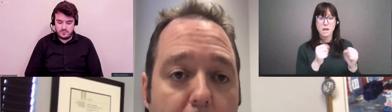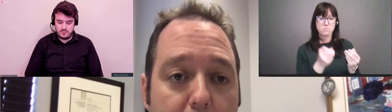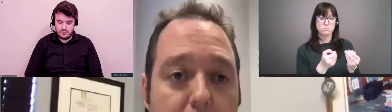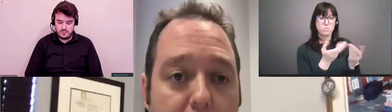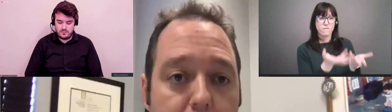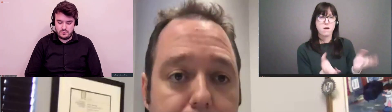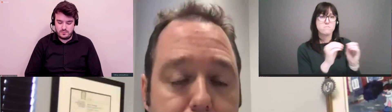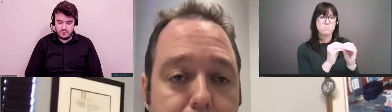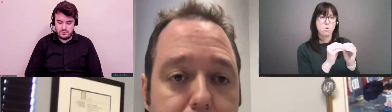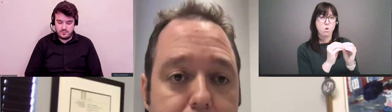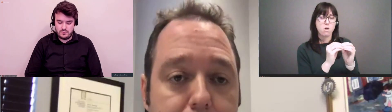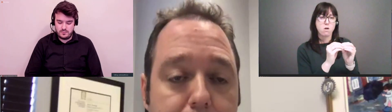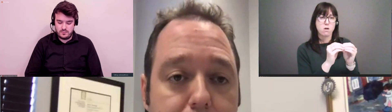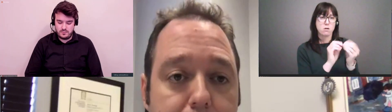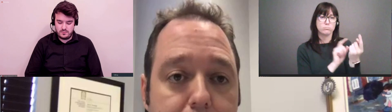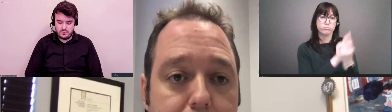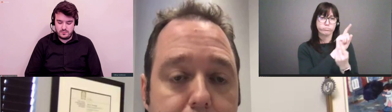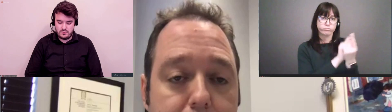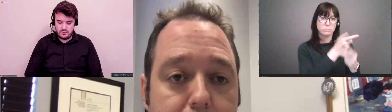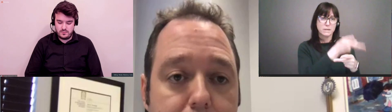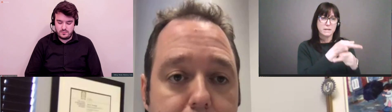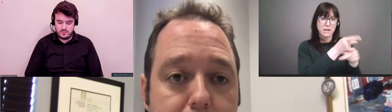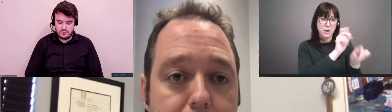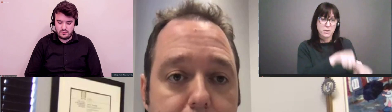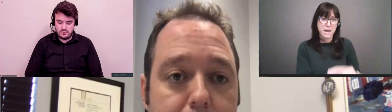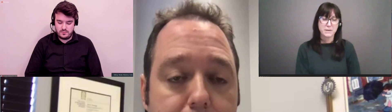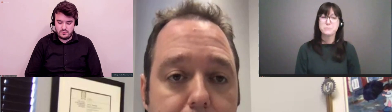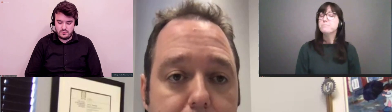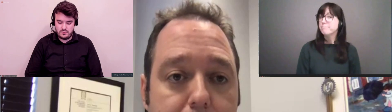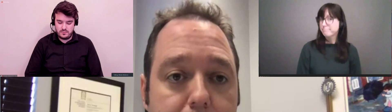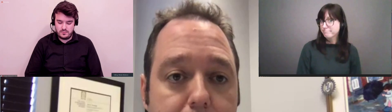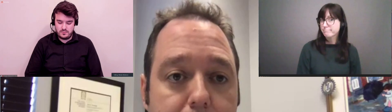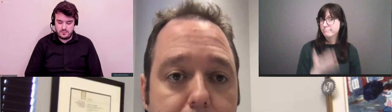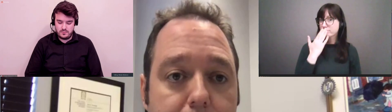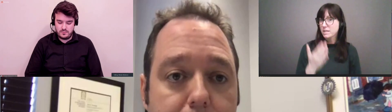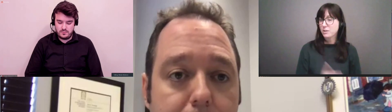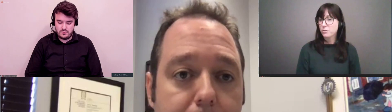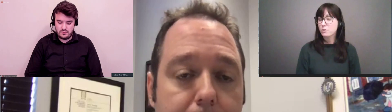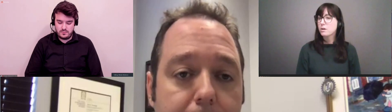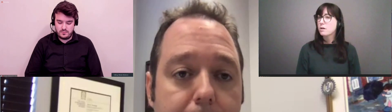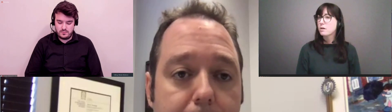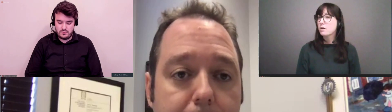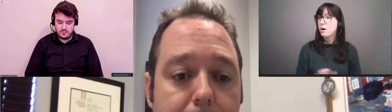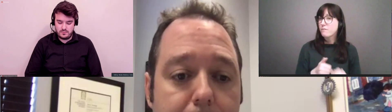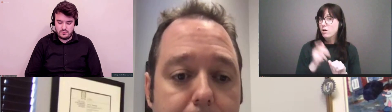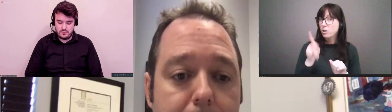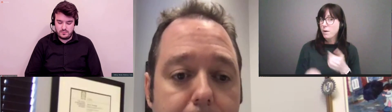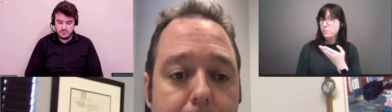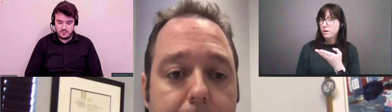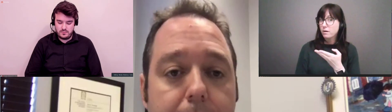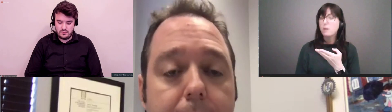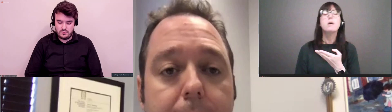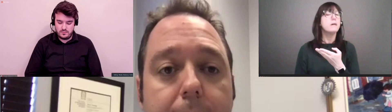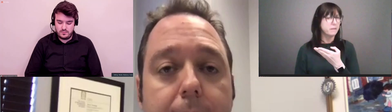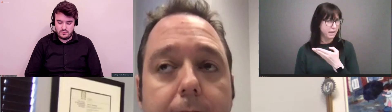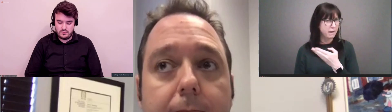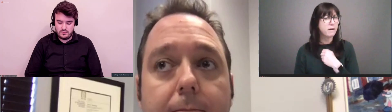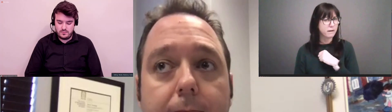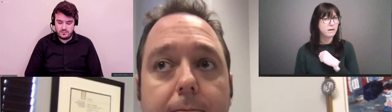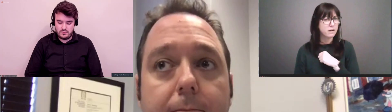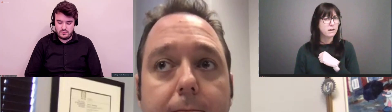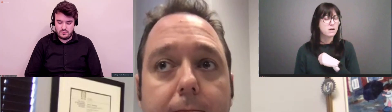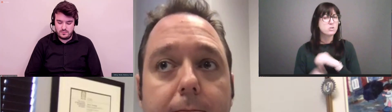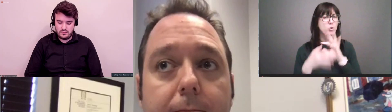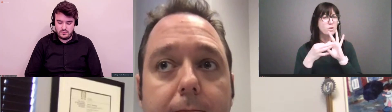to primary care. Sorry, go ahead with your follow-up for Orlean. As a follow-up on the